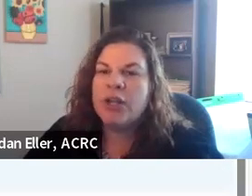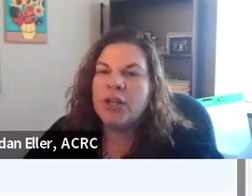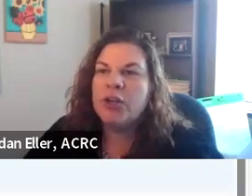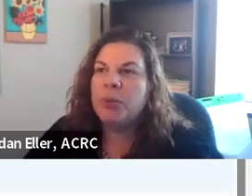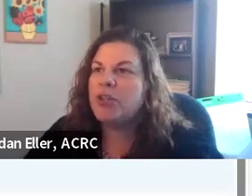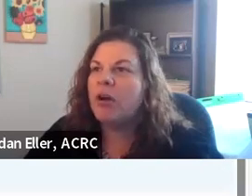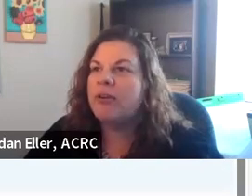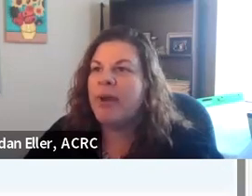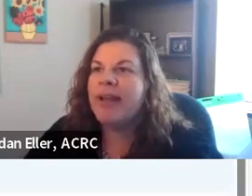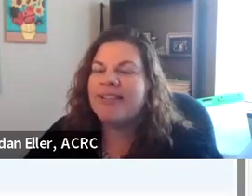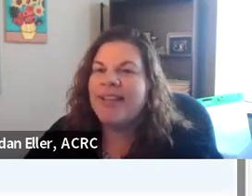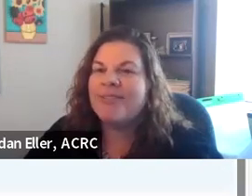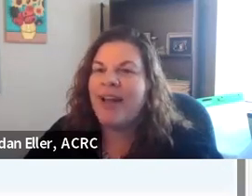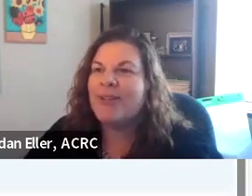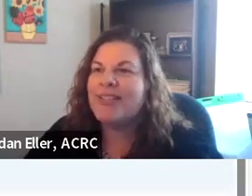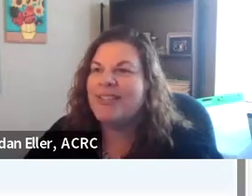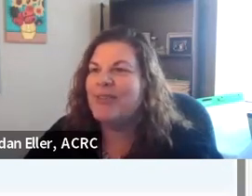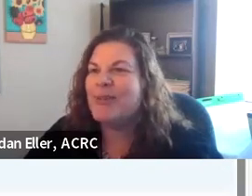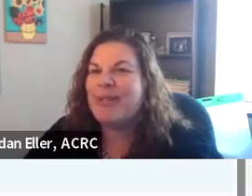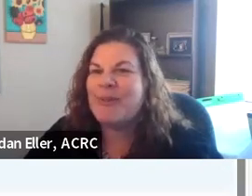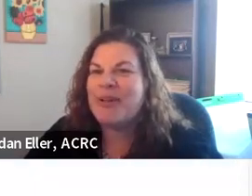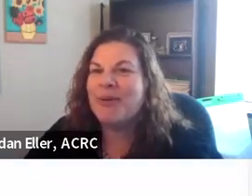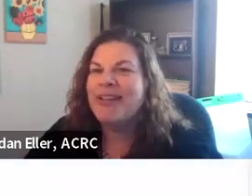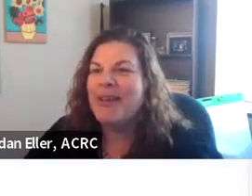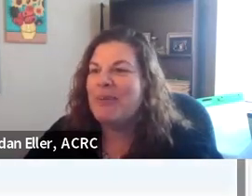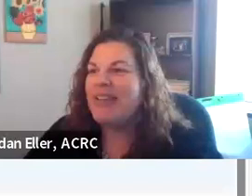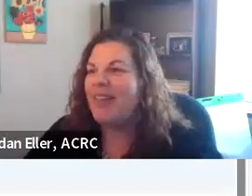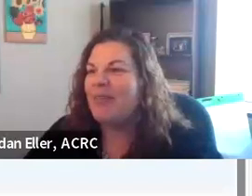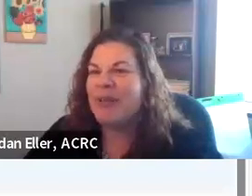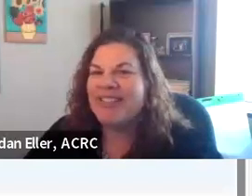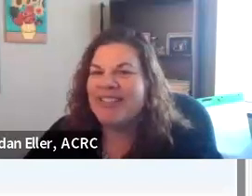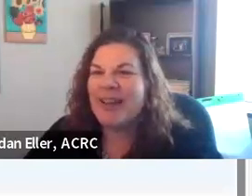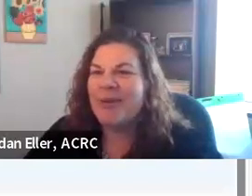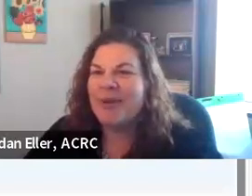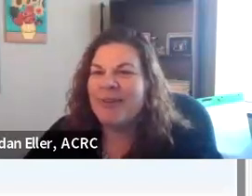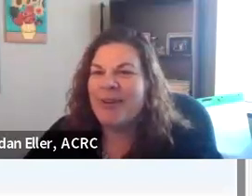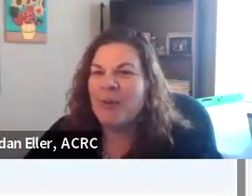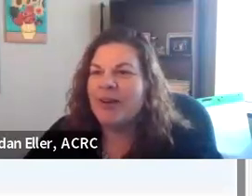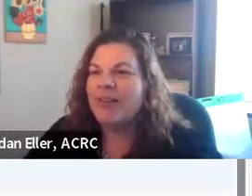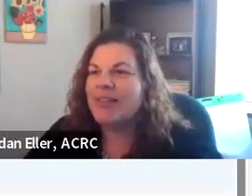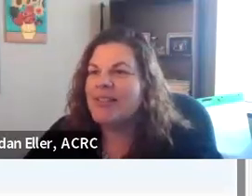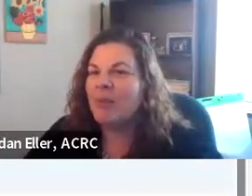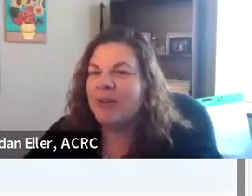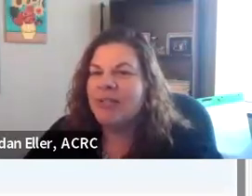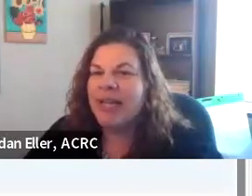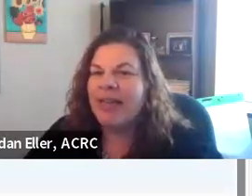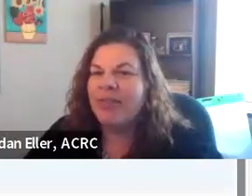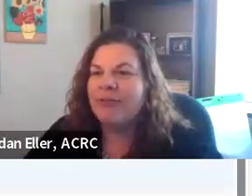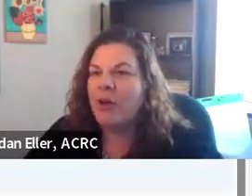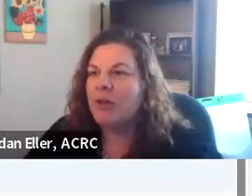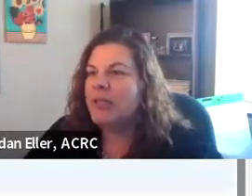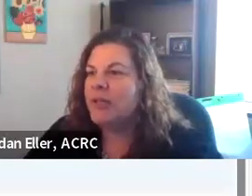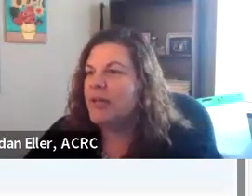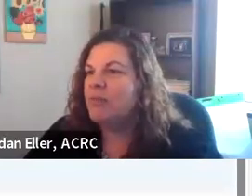true to Hubert's heart, right? It's fire season, folks, as we know, being Californians, right? We're very aware that summer and